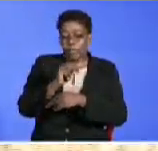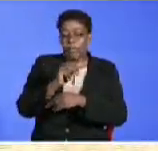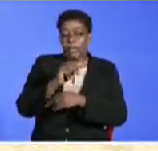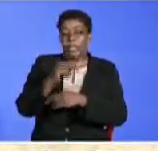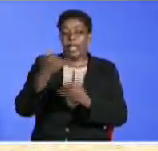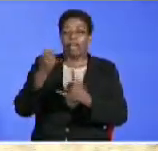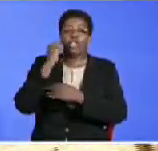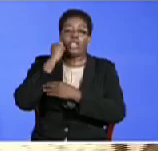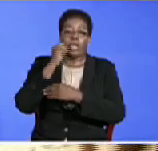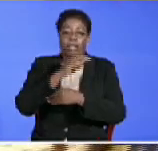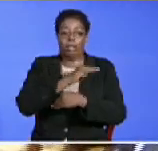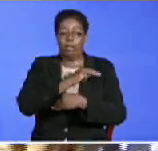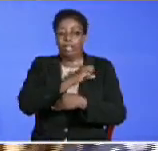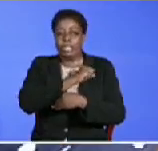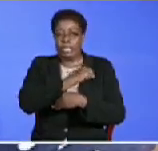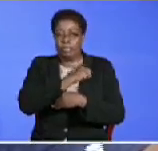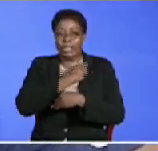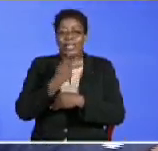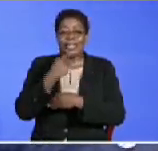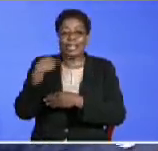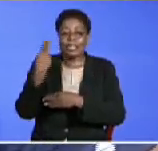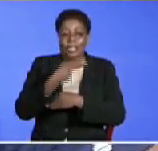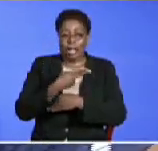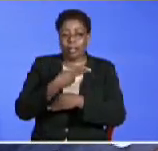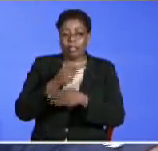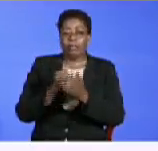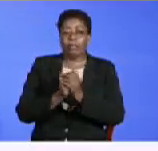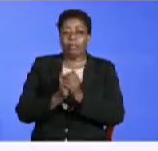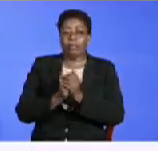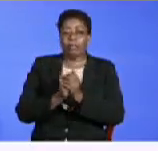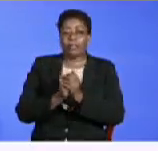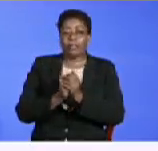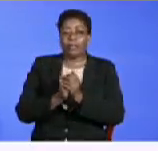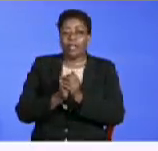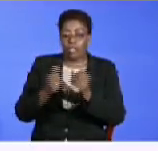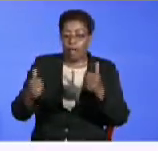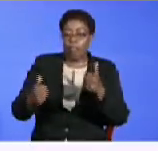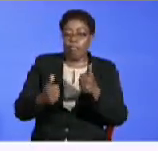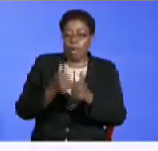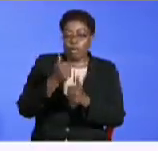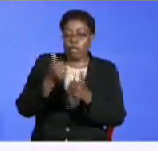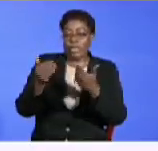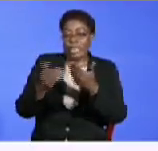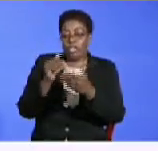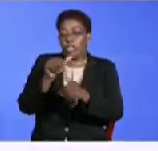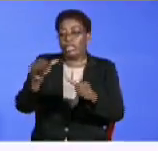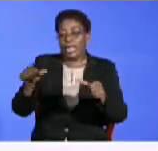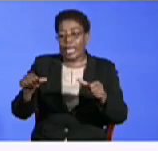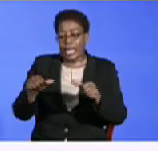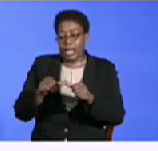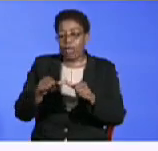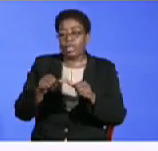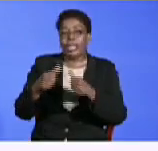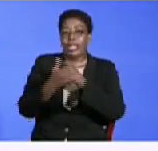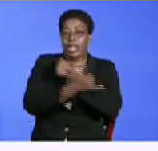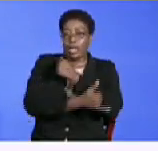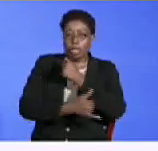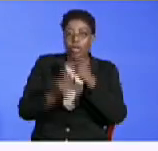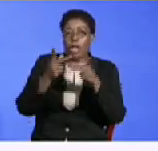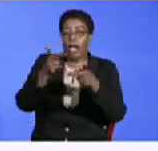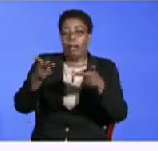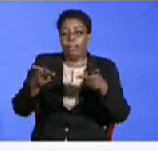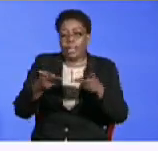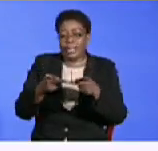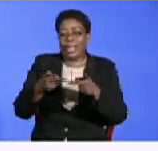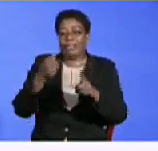Conservancy, Smith, tells us more. Some of the most vulnerable places in our country have been places that have been